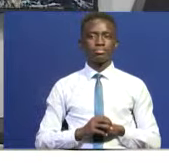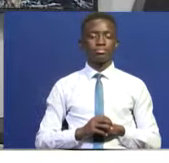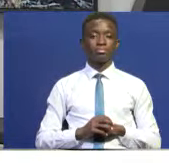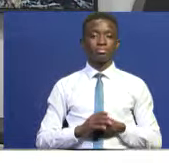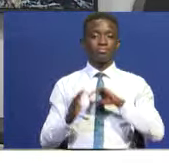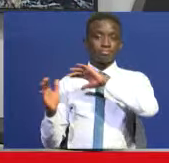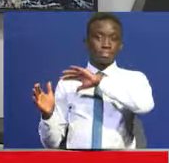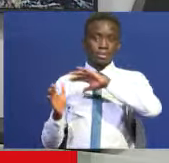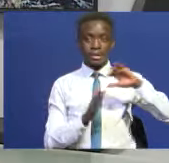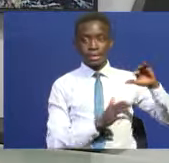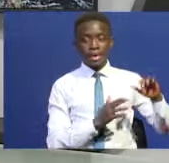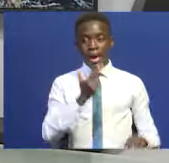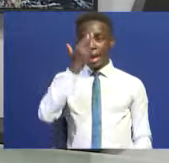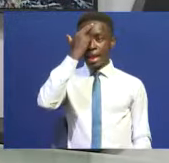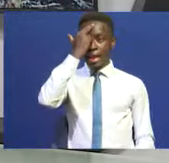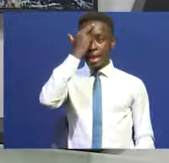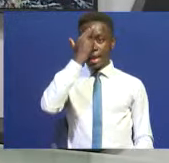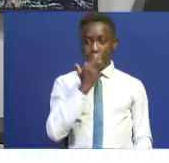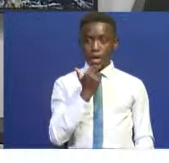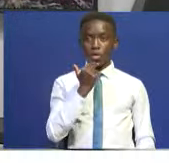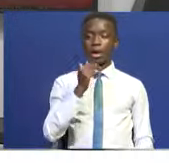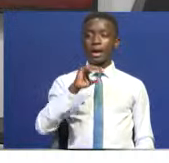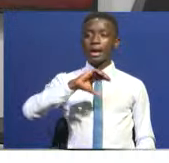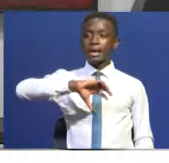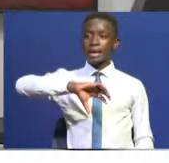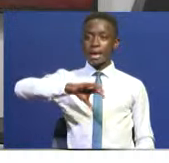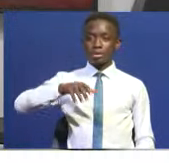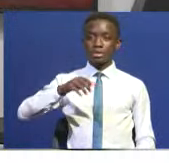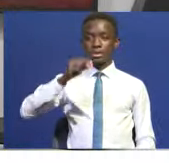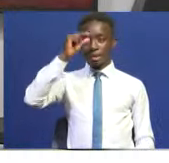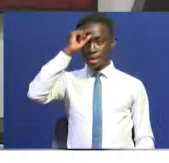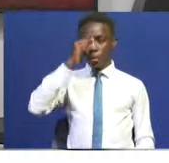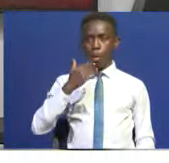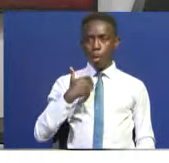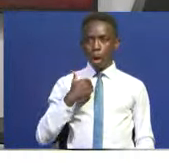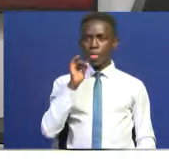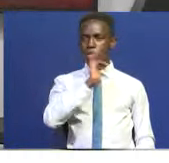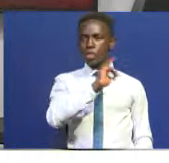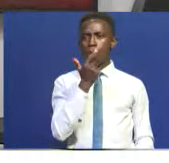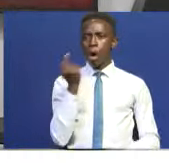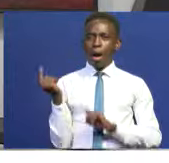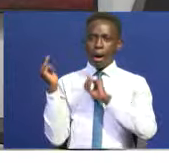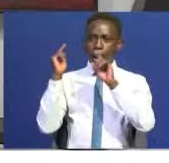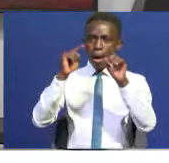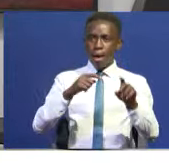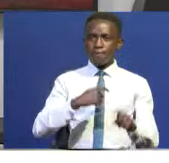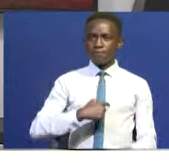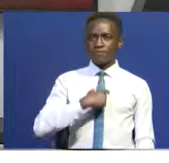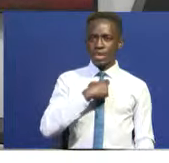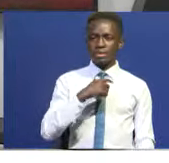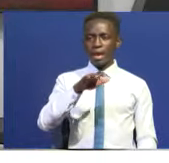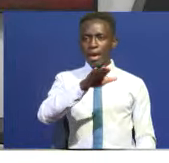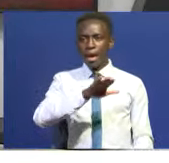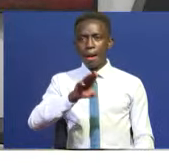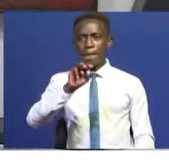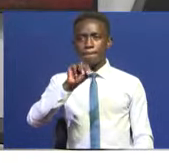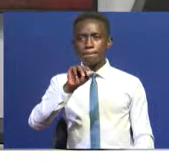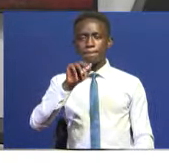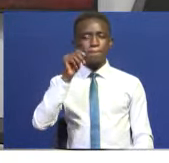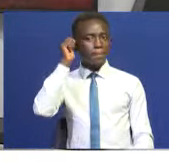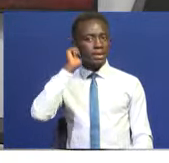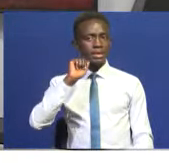The Narok County government now wants tourist facilities operating within the Maasai Mara game reserves to subscribe to